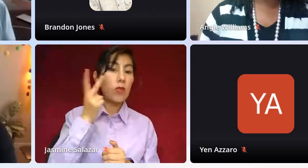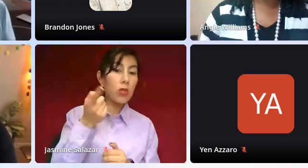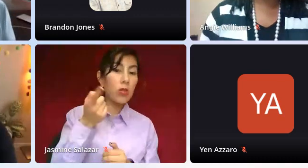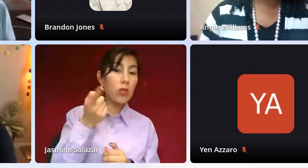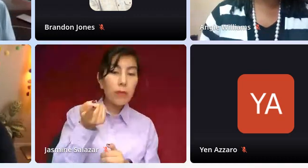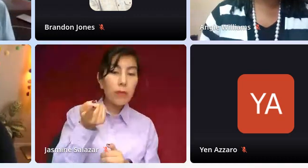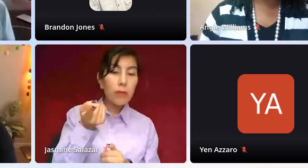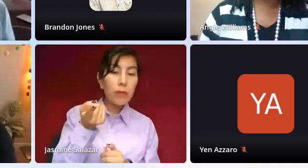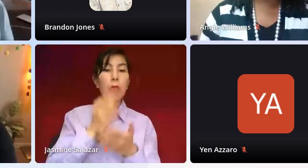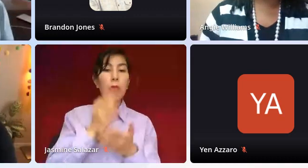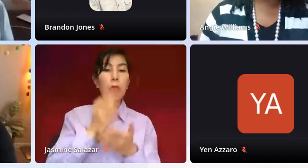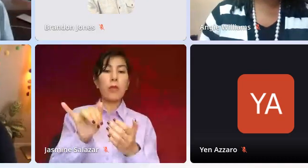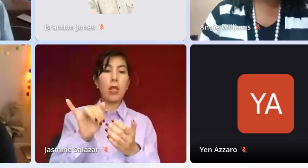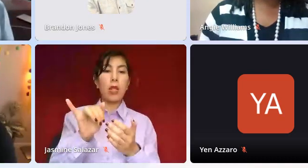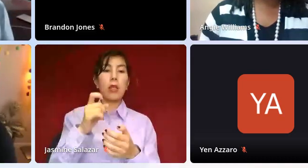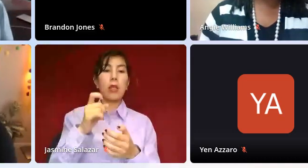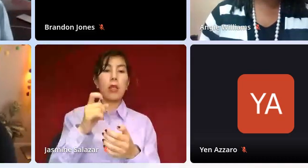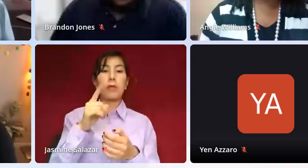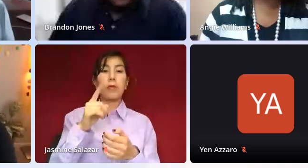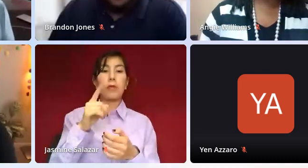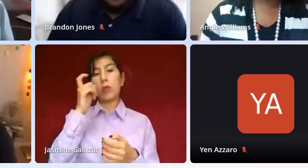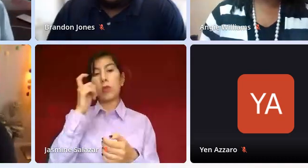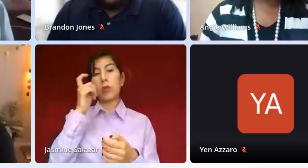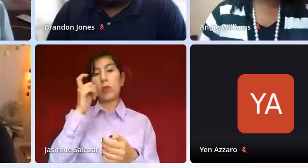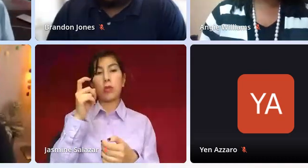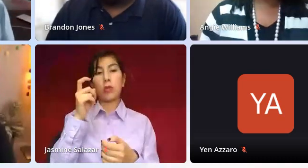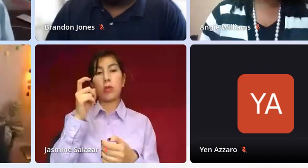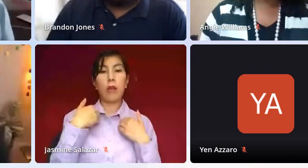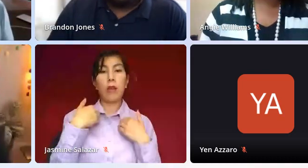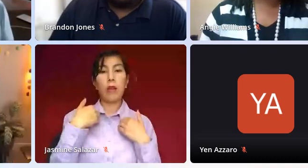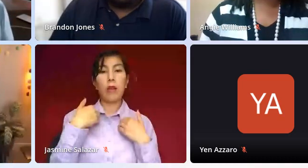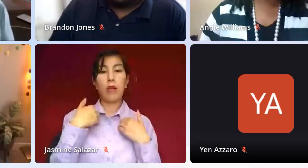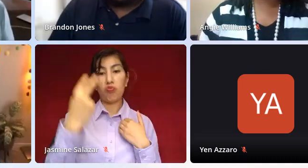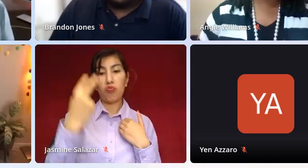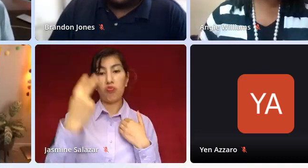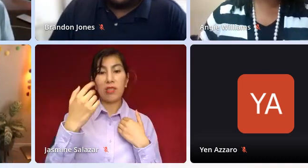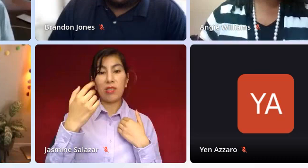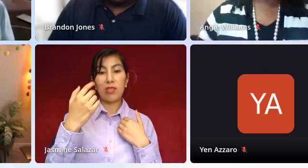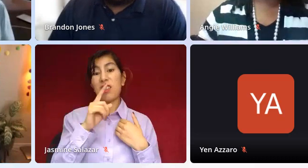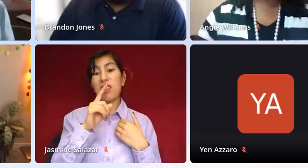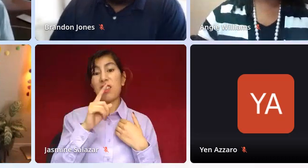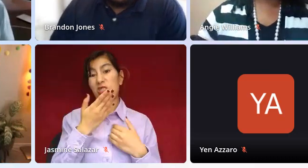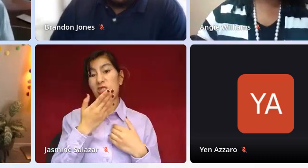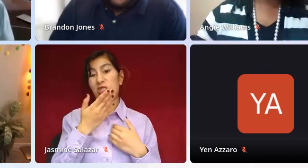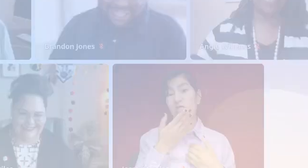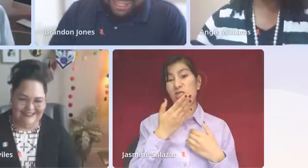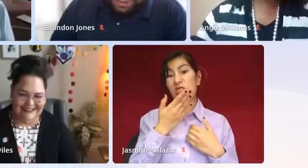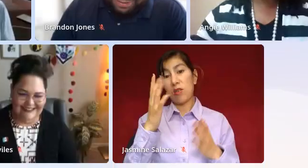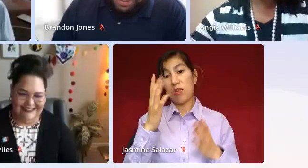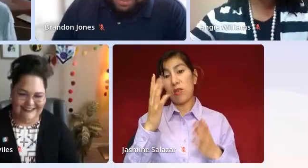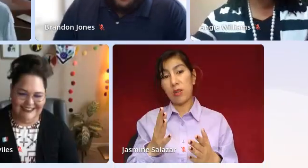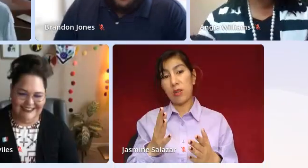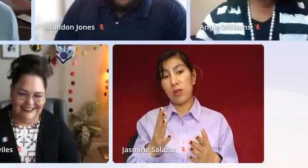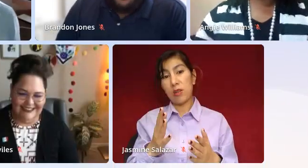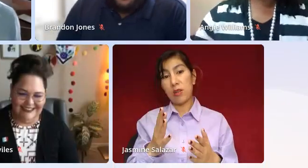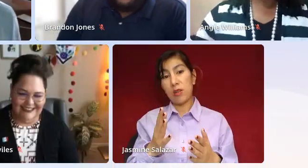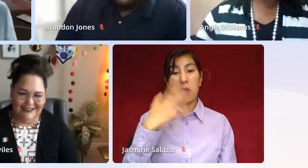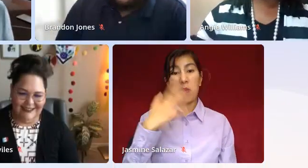Part of that, I think, is just because of having to look at this is not really a good thing for anybody for too long to look at my face.